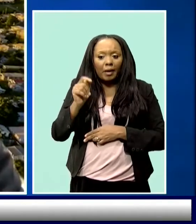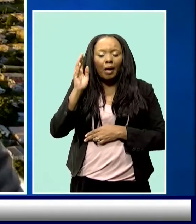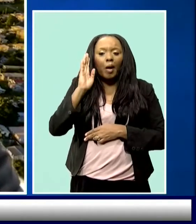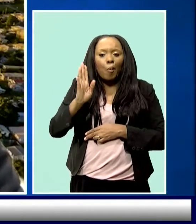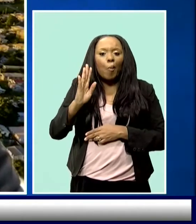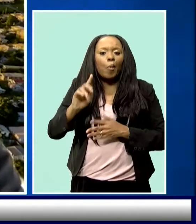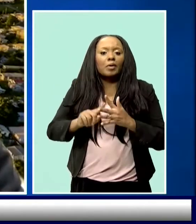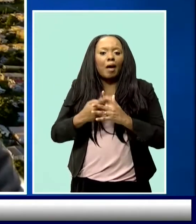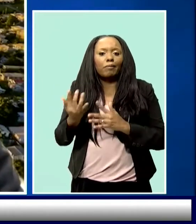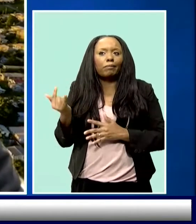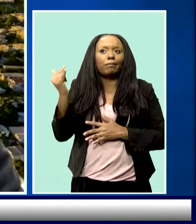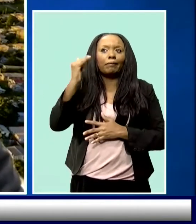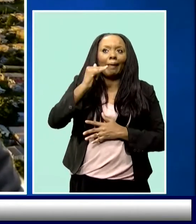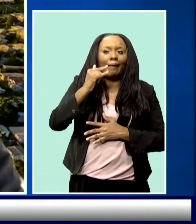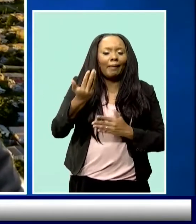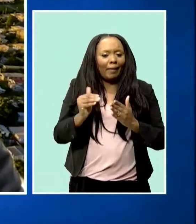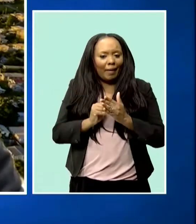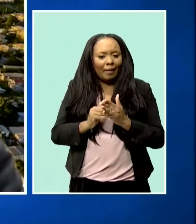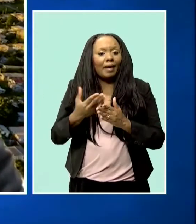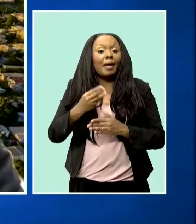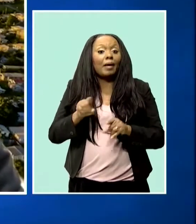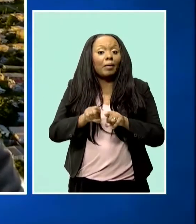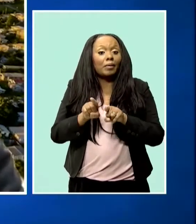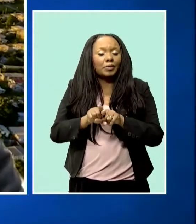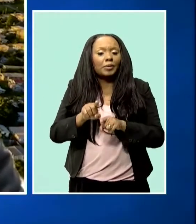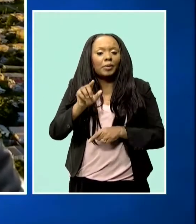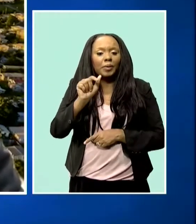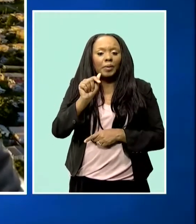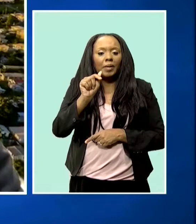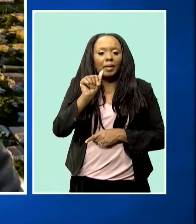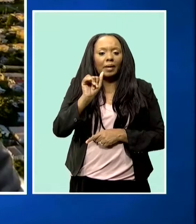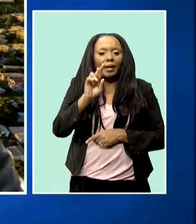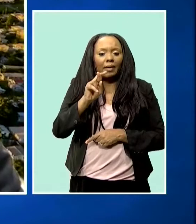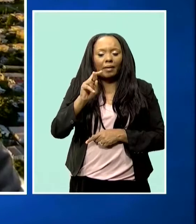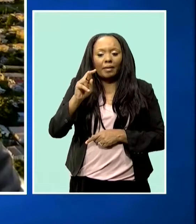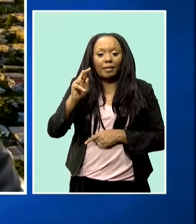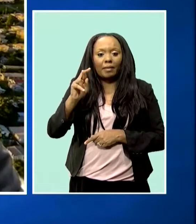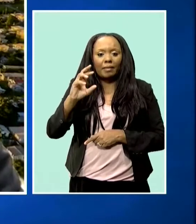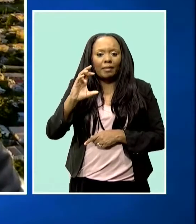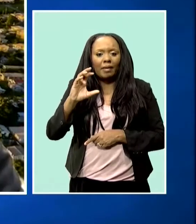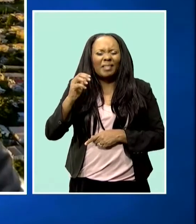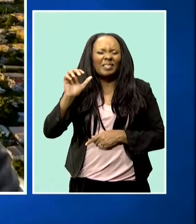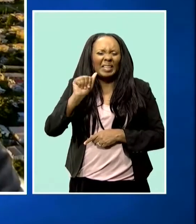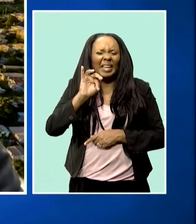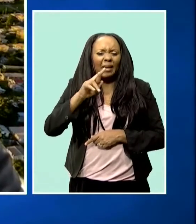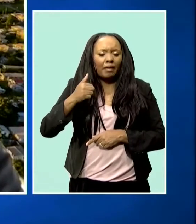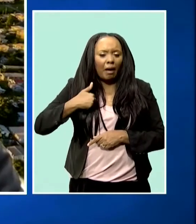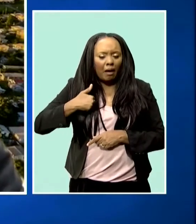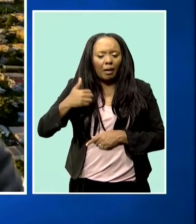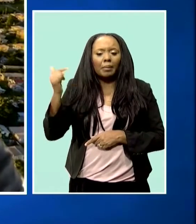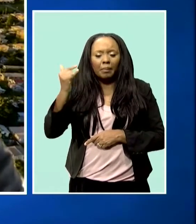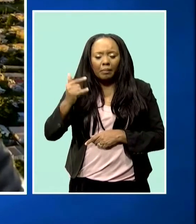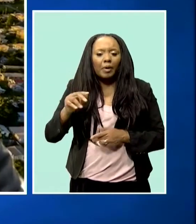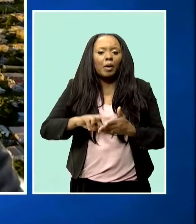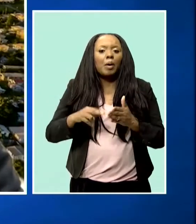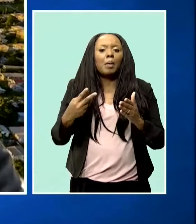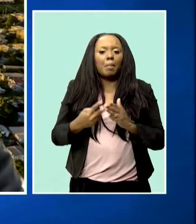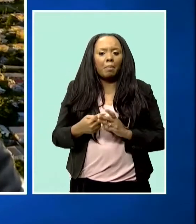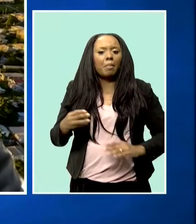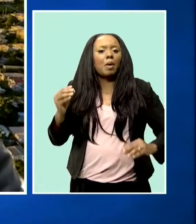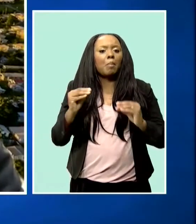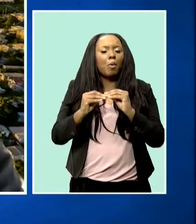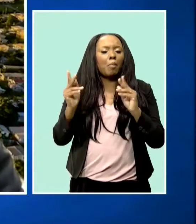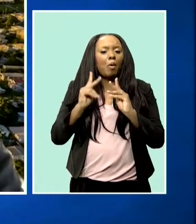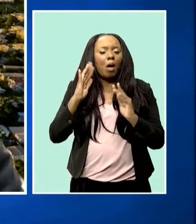daily. We think this will help and this will push the surge in demand that we're seeing in a very favorable way